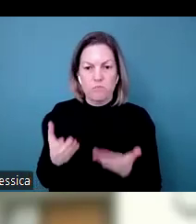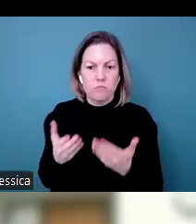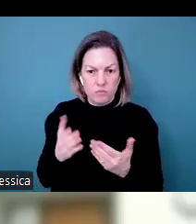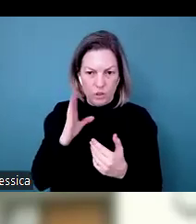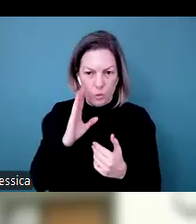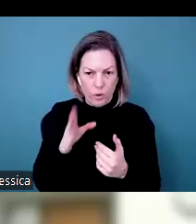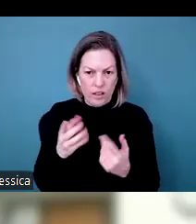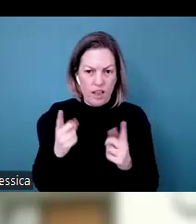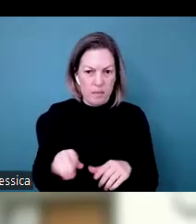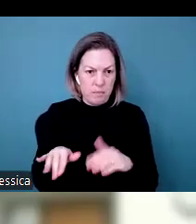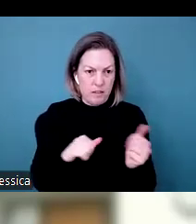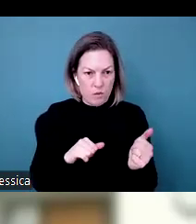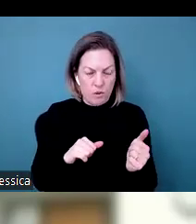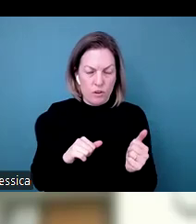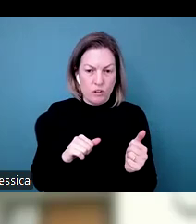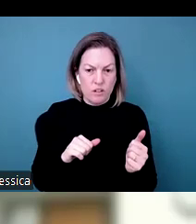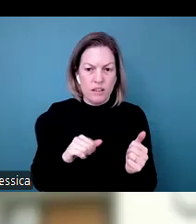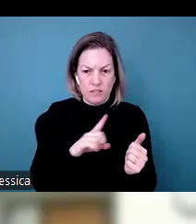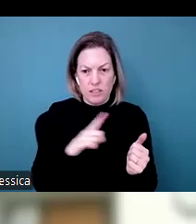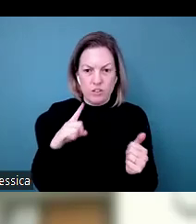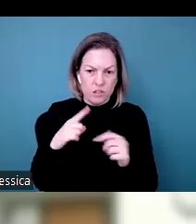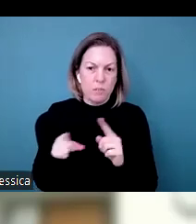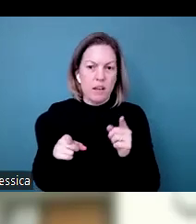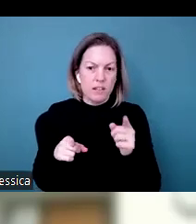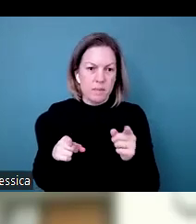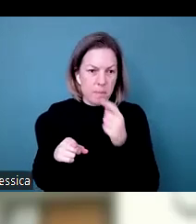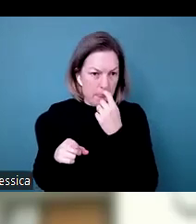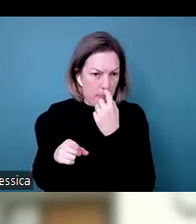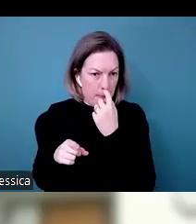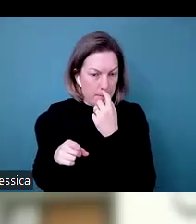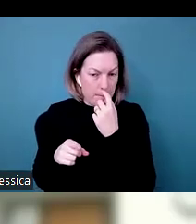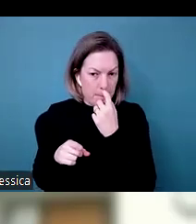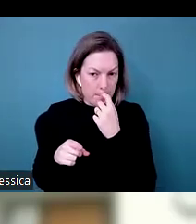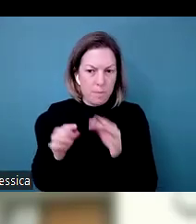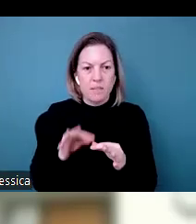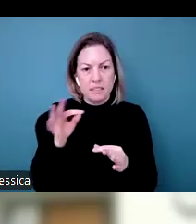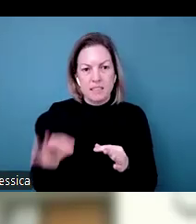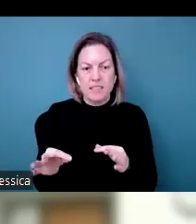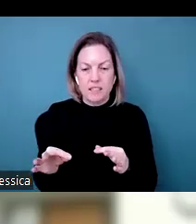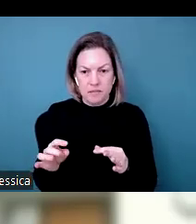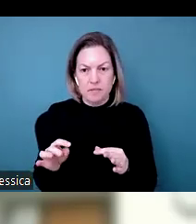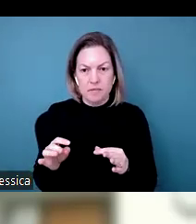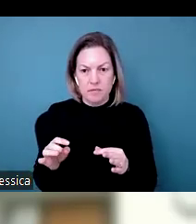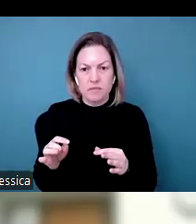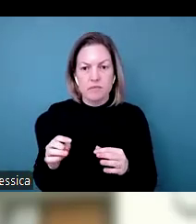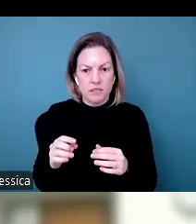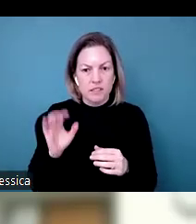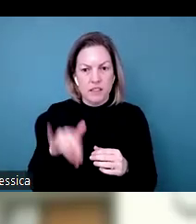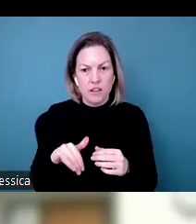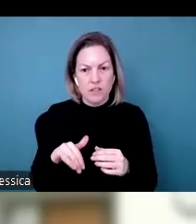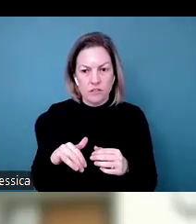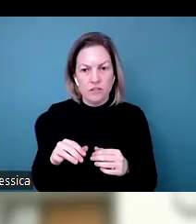he leaves the legislature. But this does extend those provisions for now.